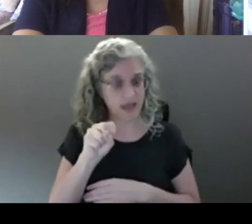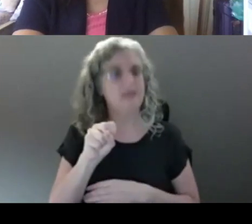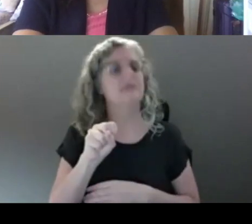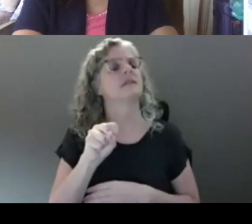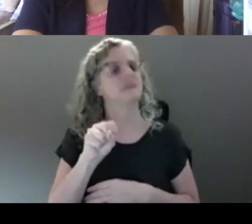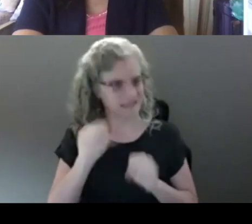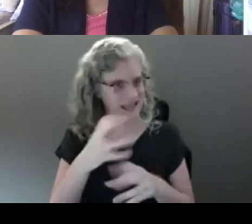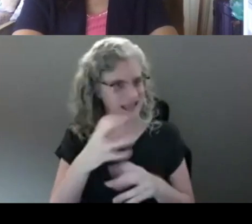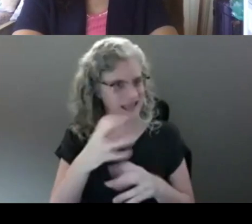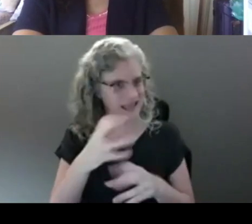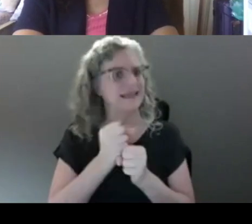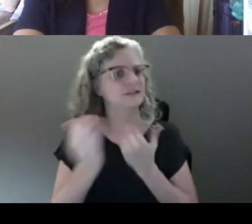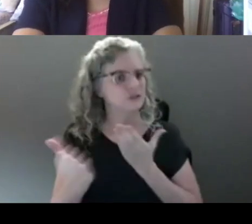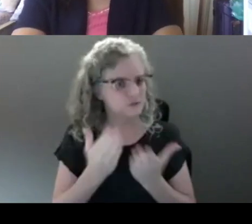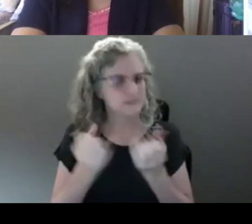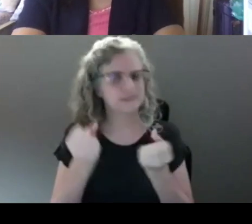studies.